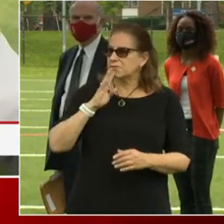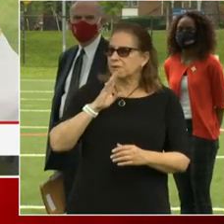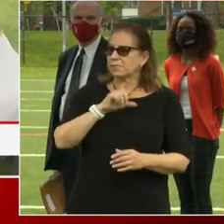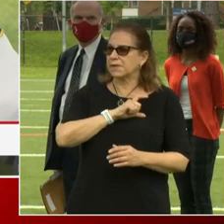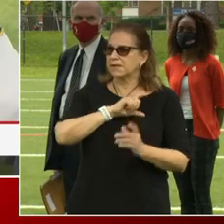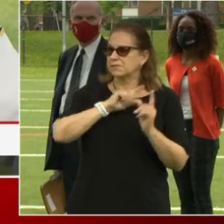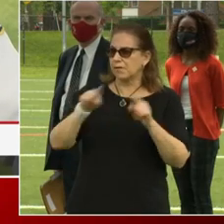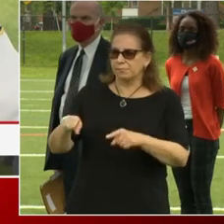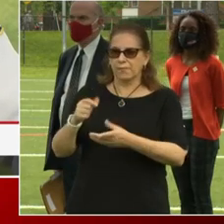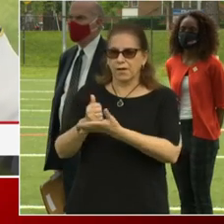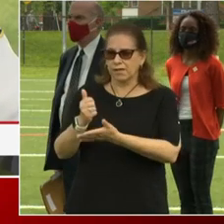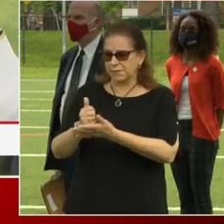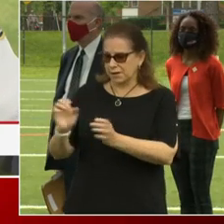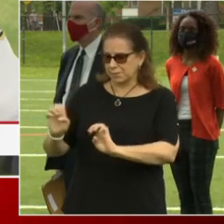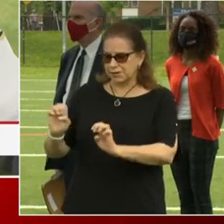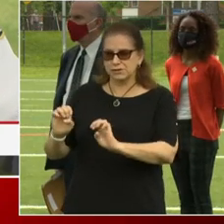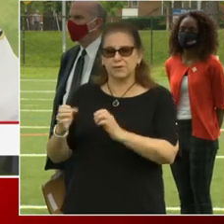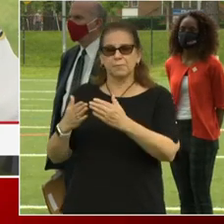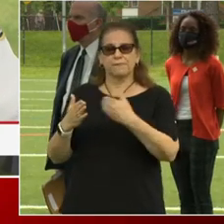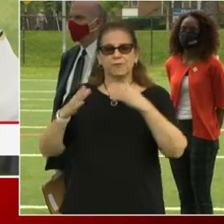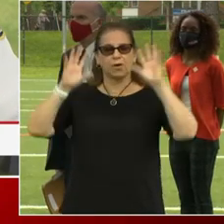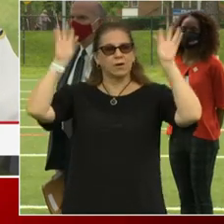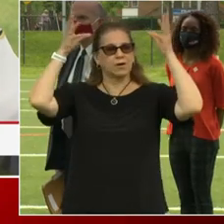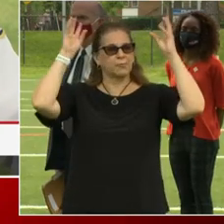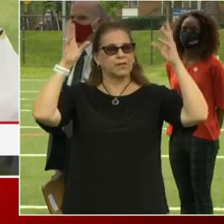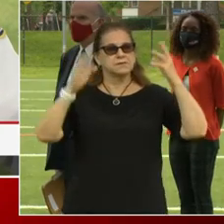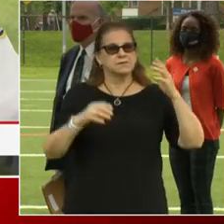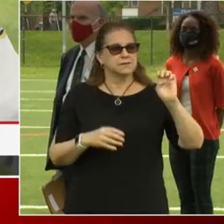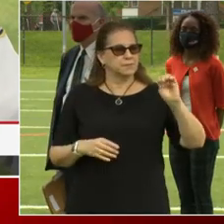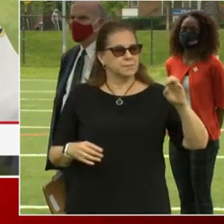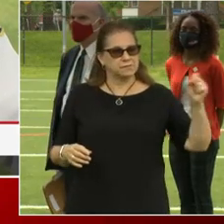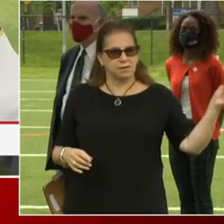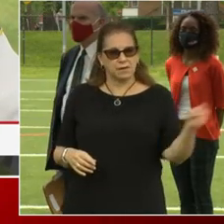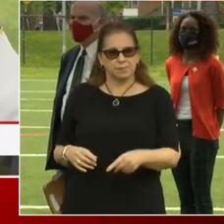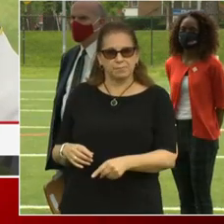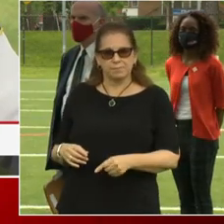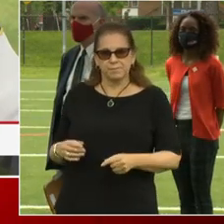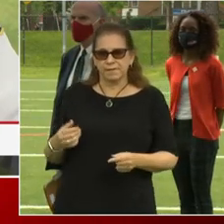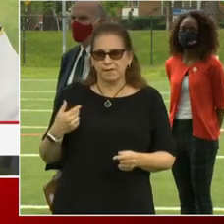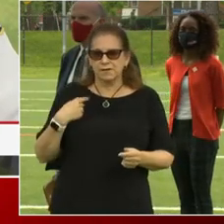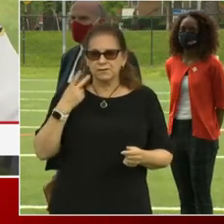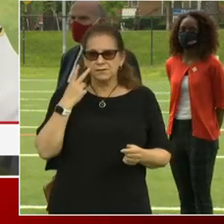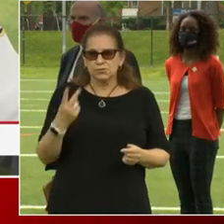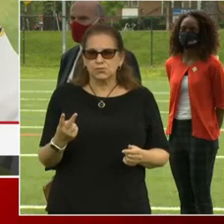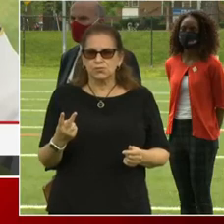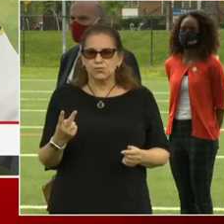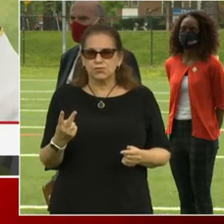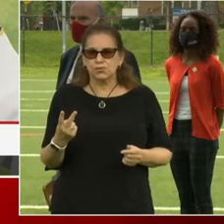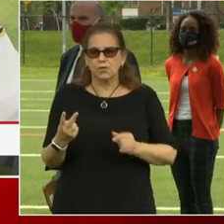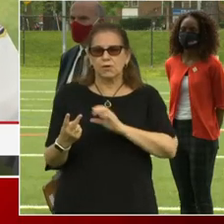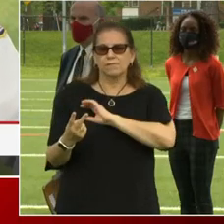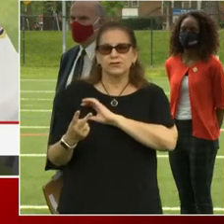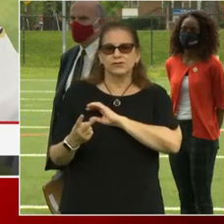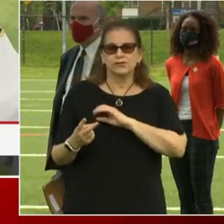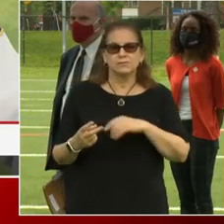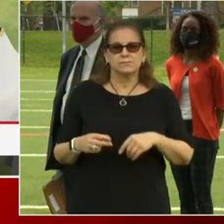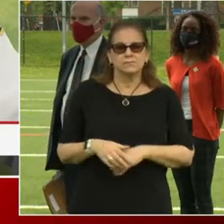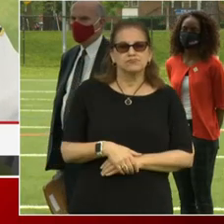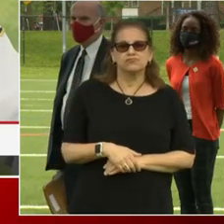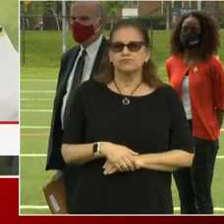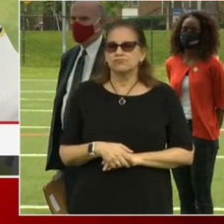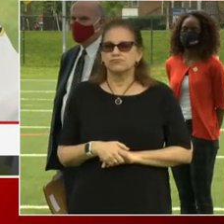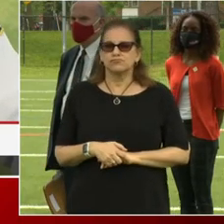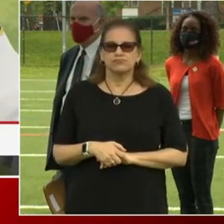And in fact, video that NBC has obtained from a neighbor, we don't see that either. We see those two officers remaining at the front door. And in fact,